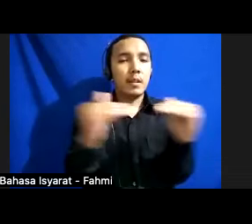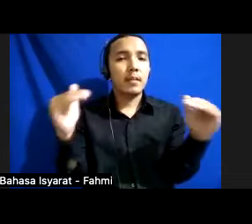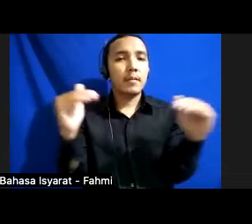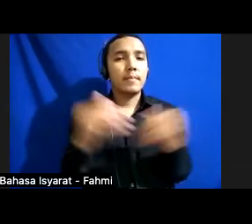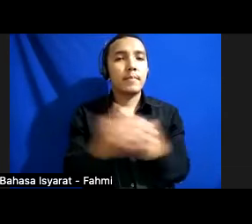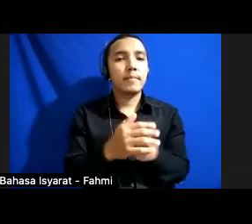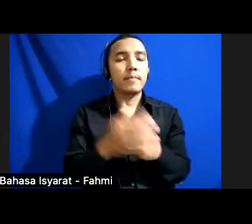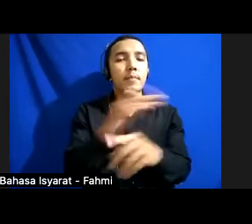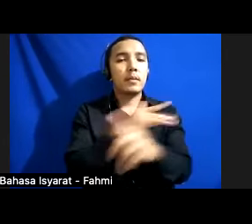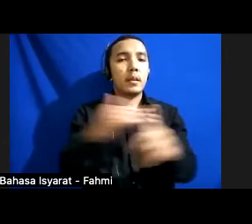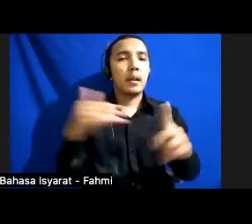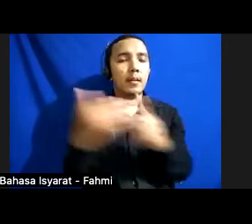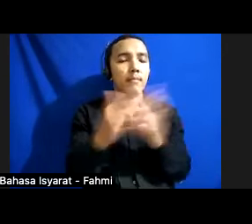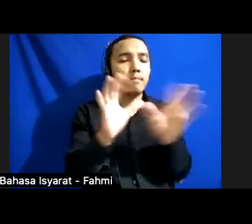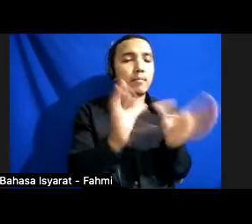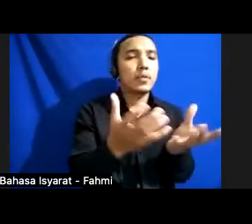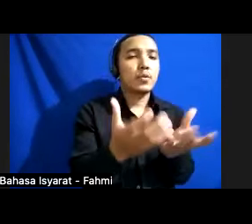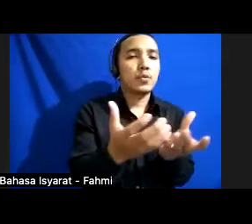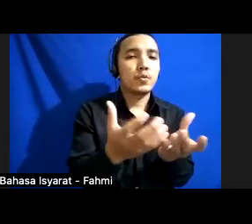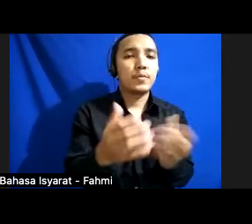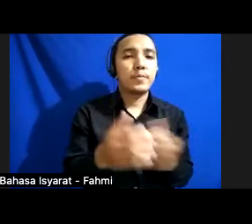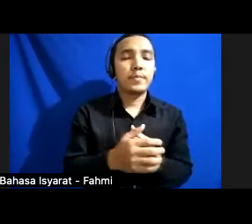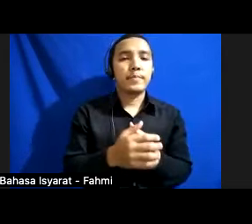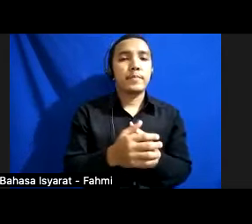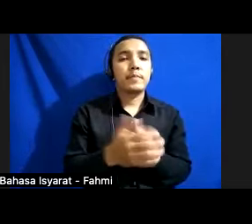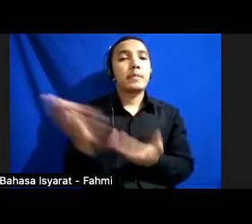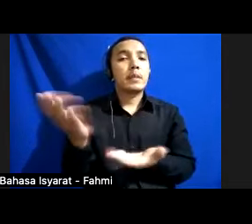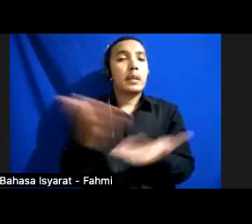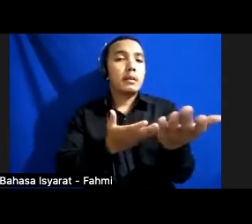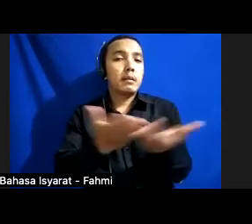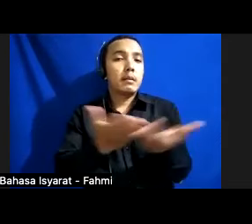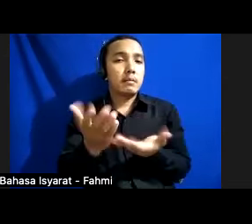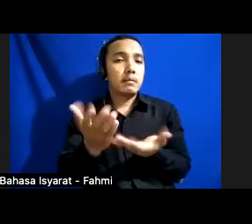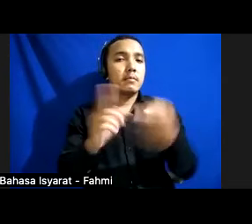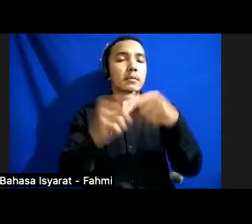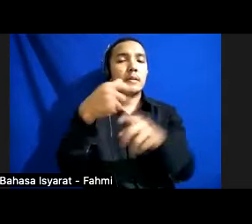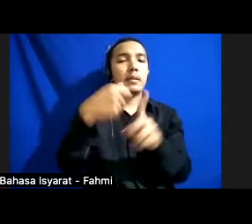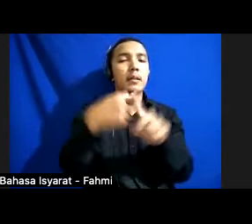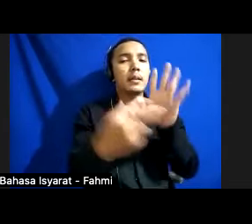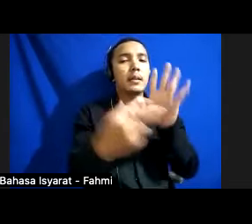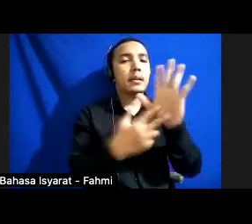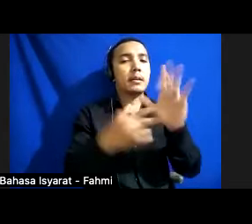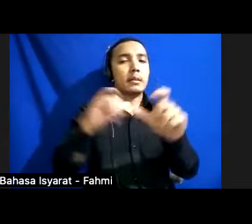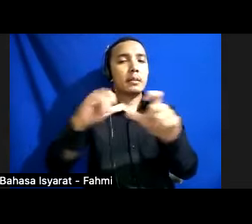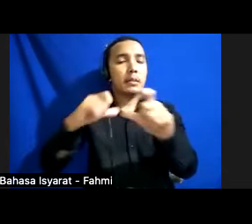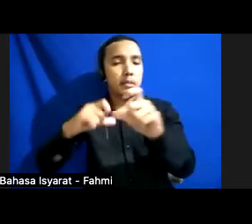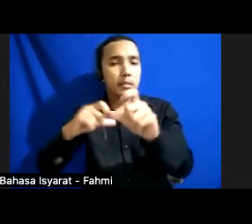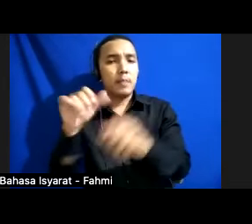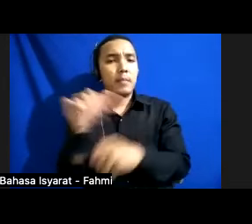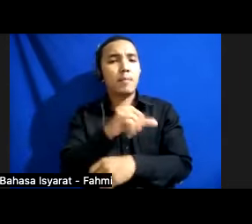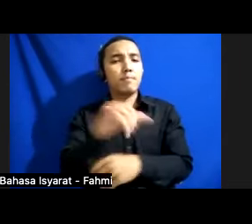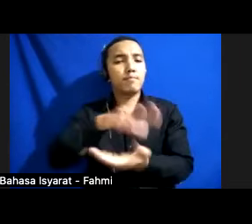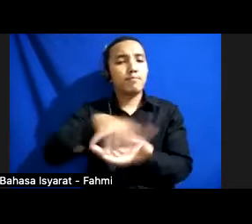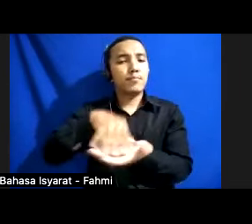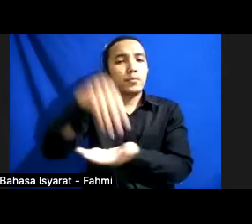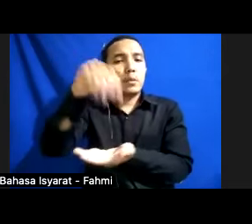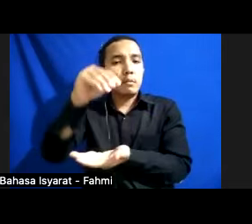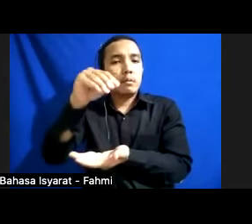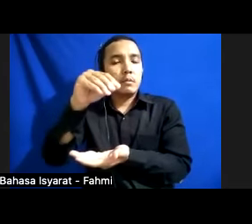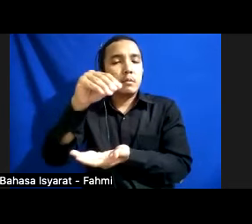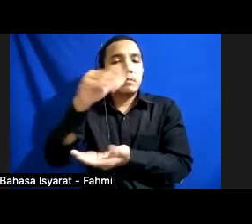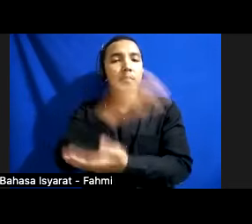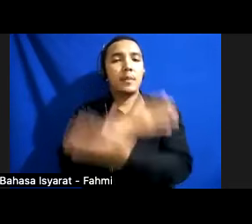equality in education, with the establishment of a technical service unit, Disability and Inclusive Education Service Center, which